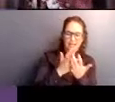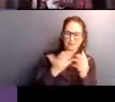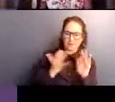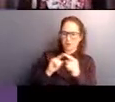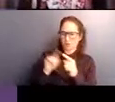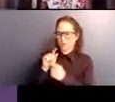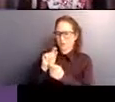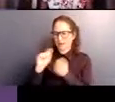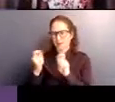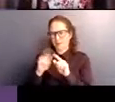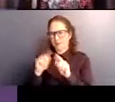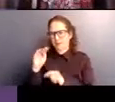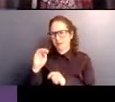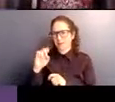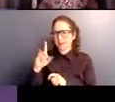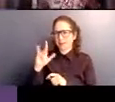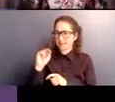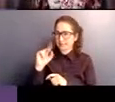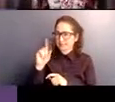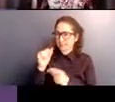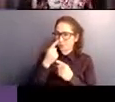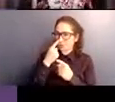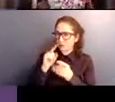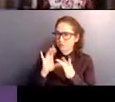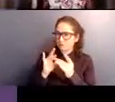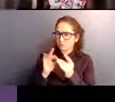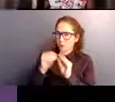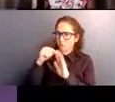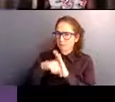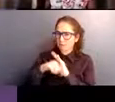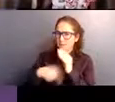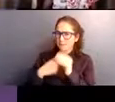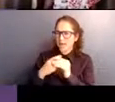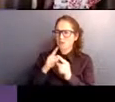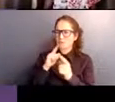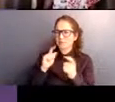But Melinda, could you tell us more about what adaptive movements and